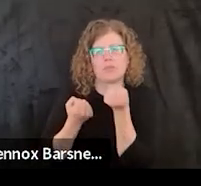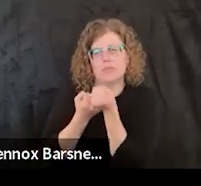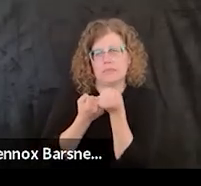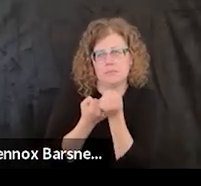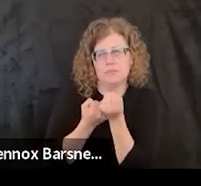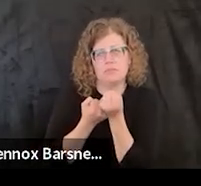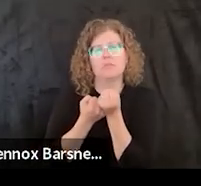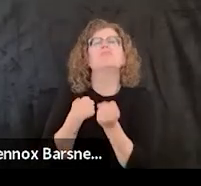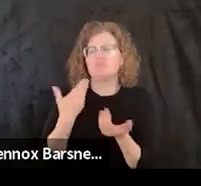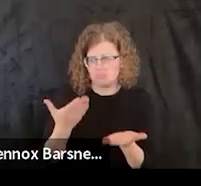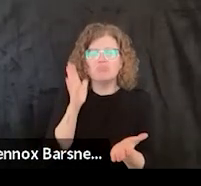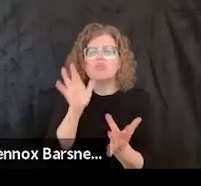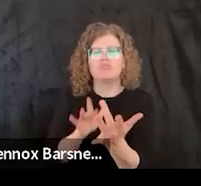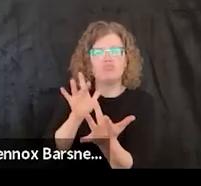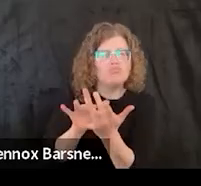grants@calgaryartsdevelopment.com.